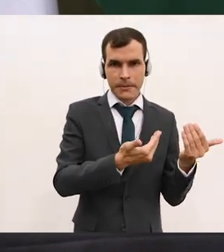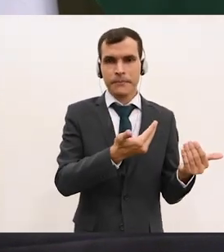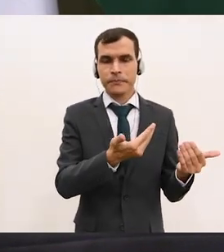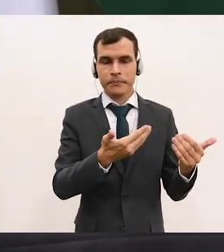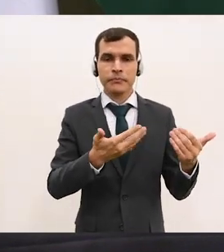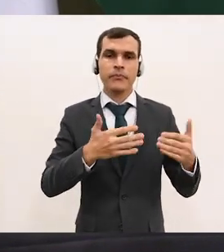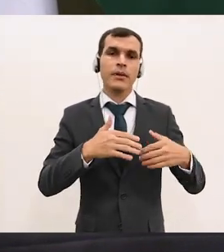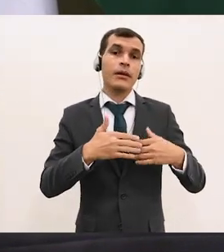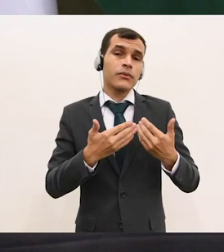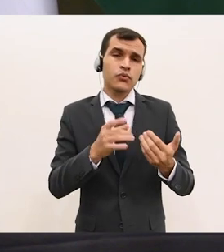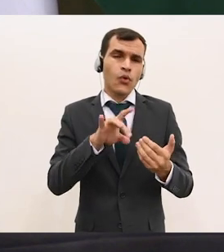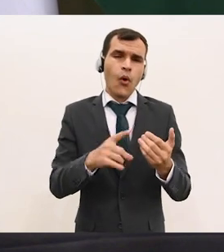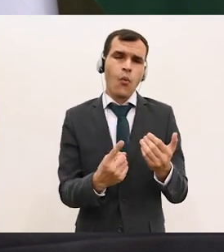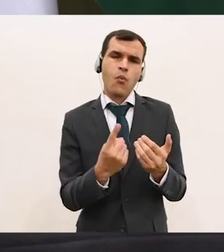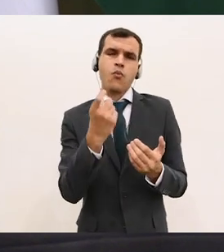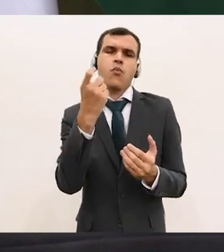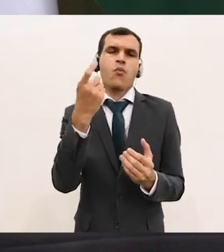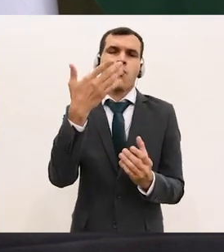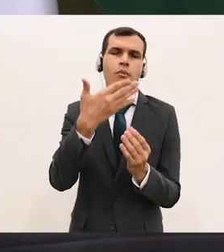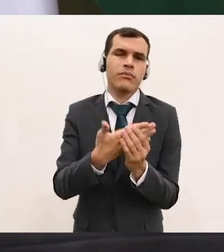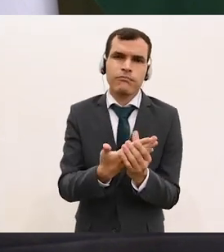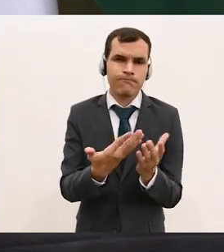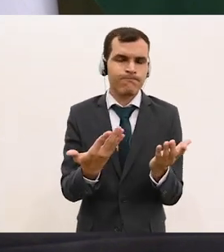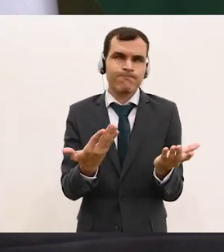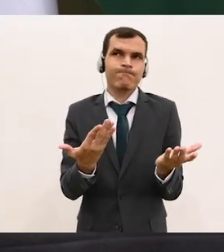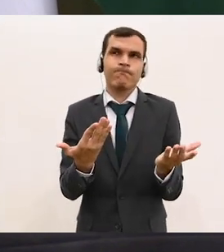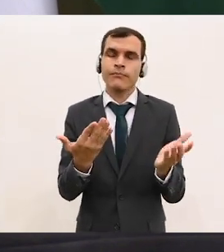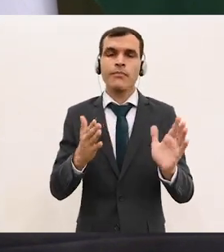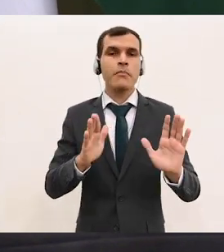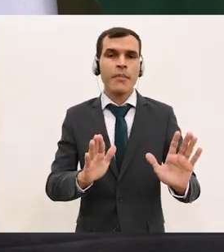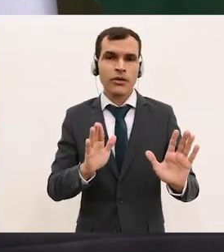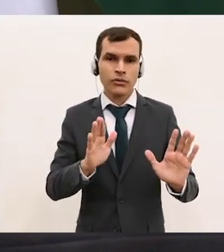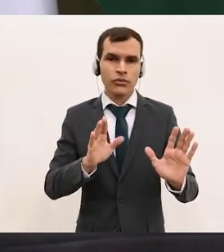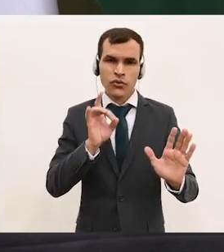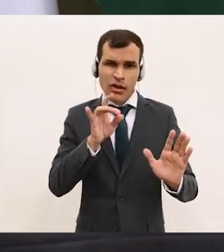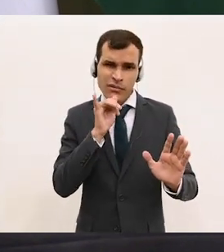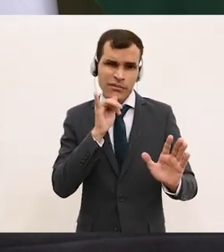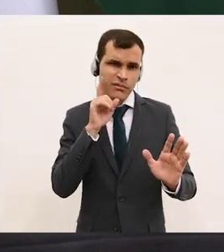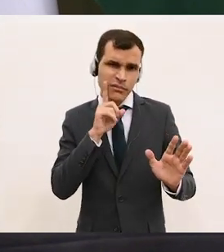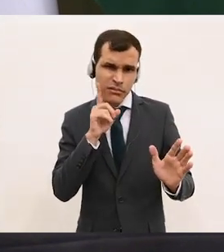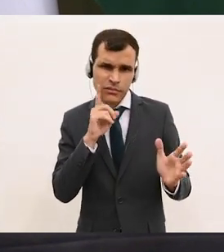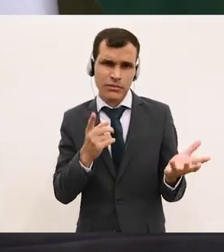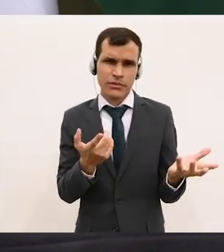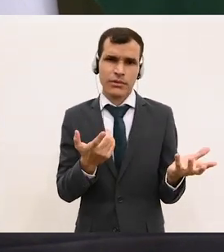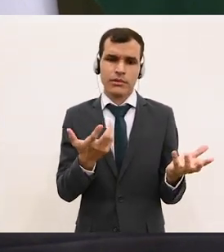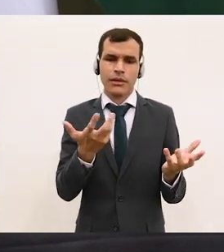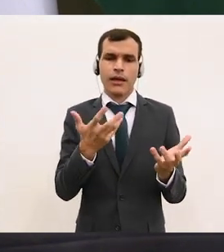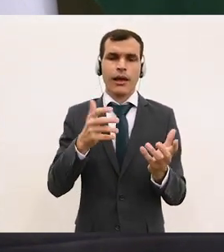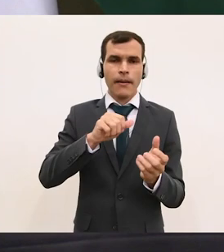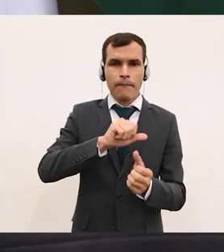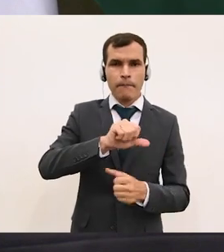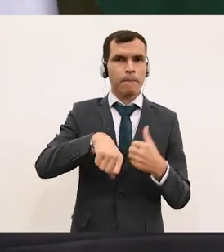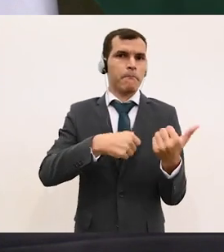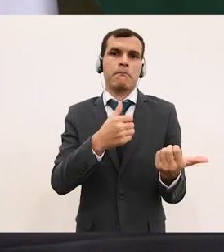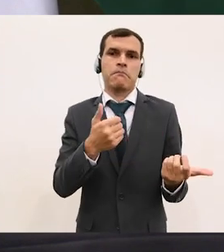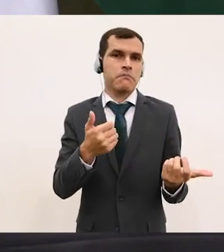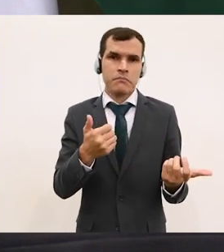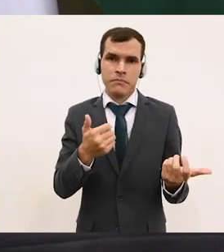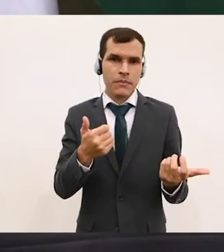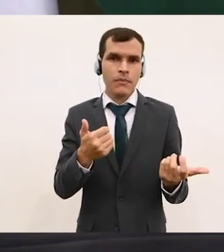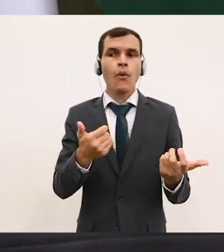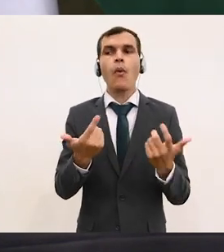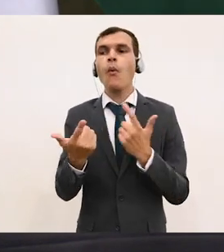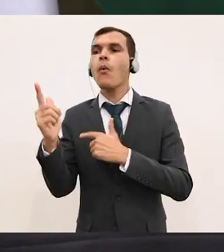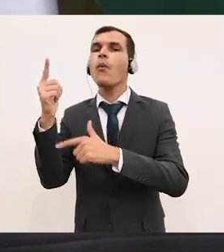to see. And by the way, it's not just the U.S. who would like to see some reforms. Many, there are smaller developing countries who are not so